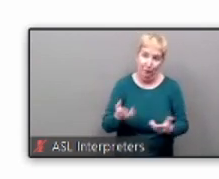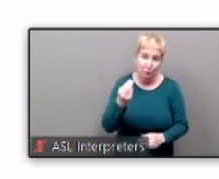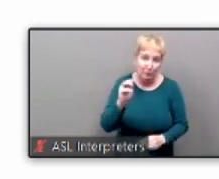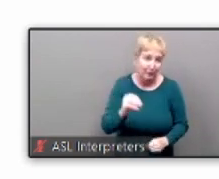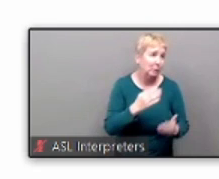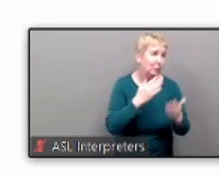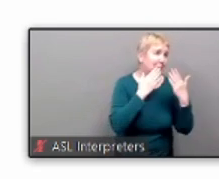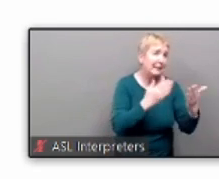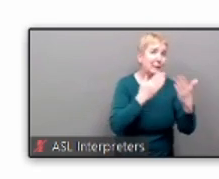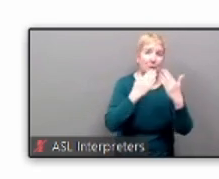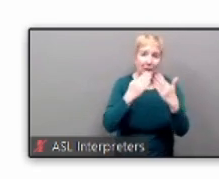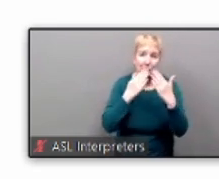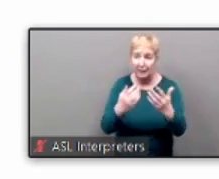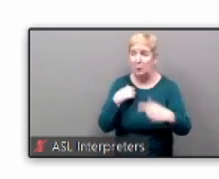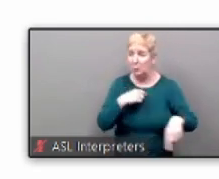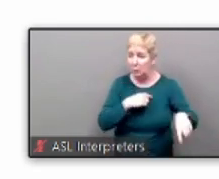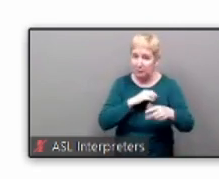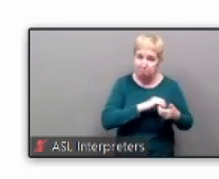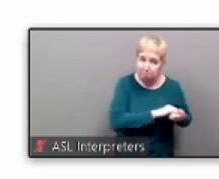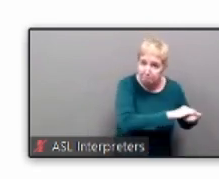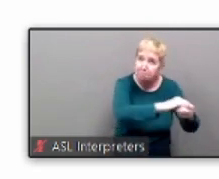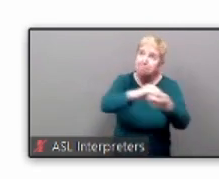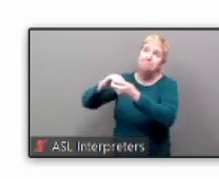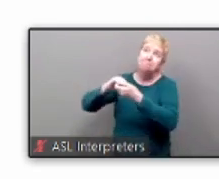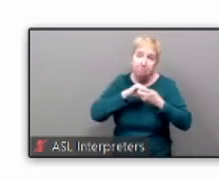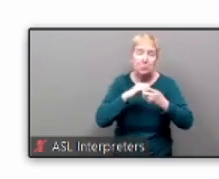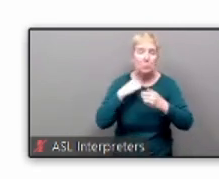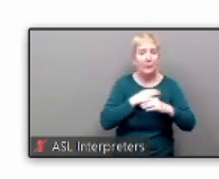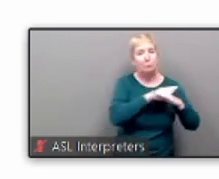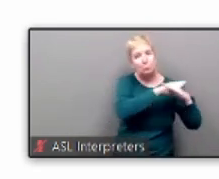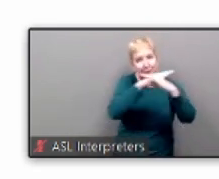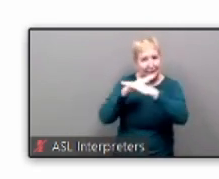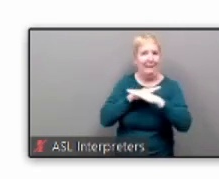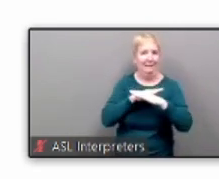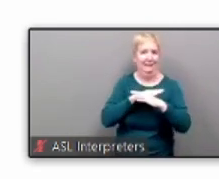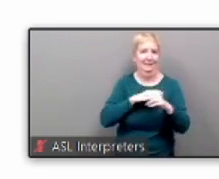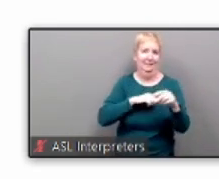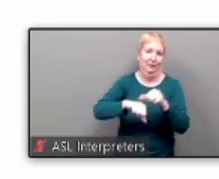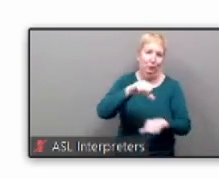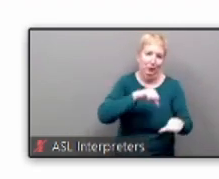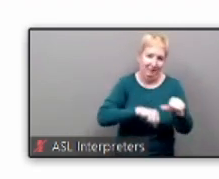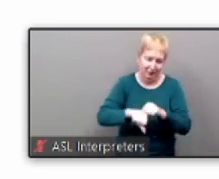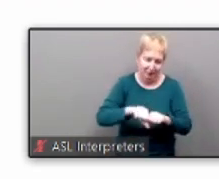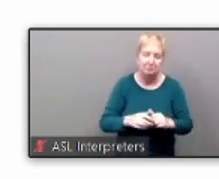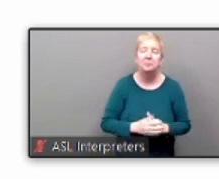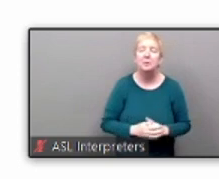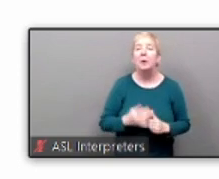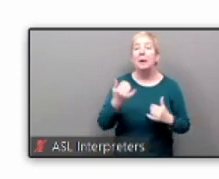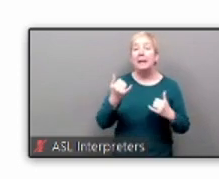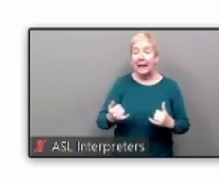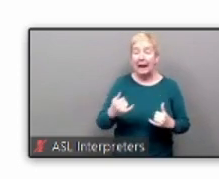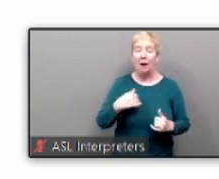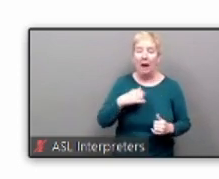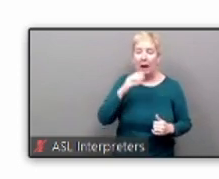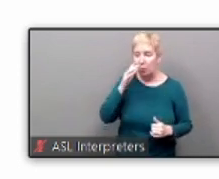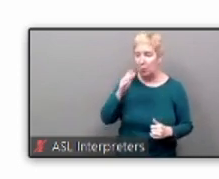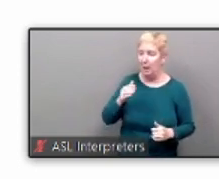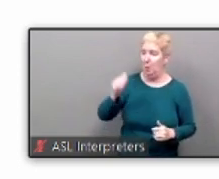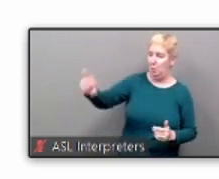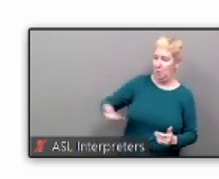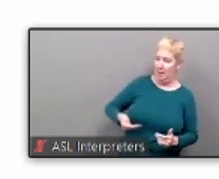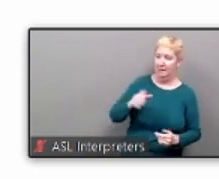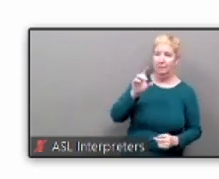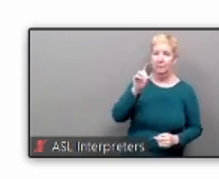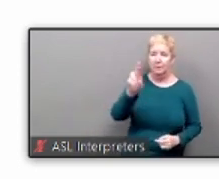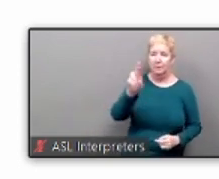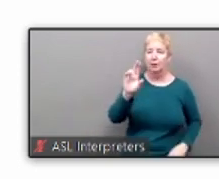standing together and protecting one another. And now it's my pleasure to welcome back Dr. Christine Ross, our